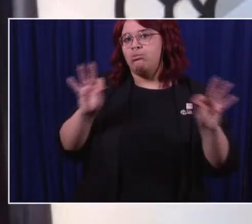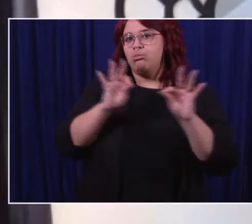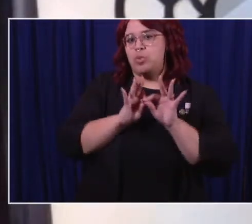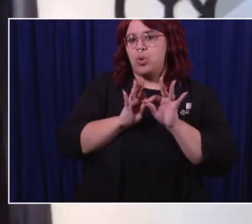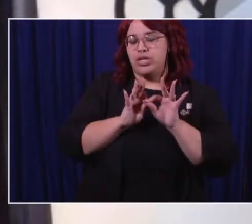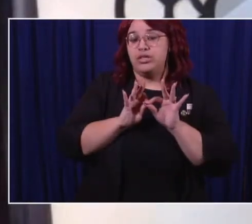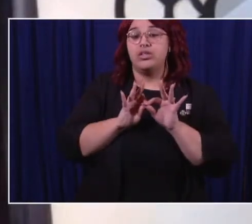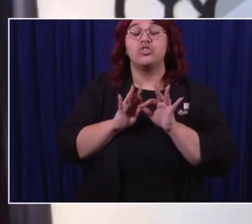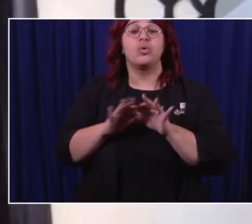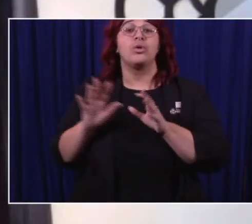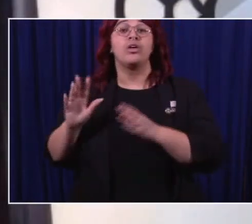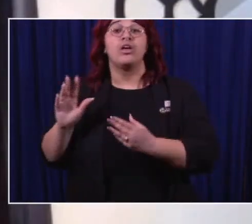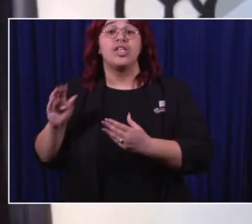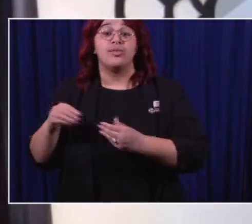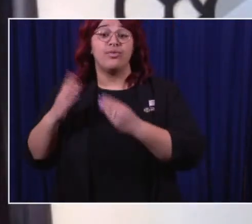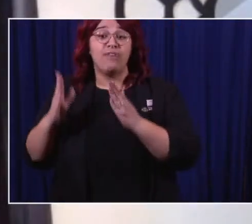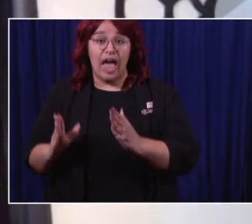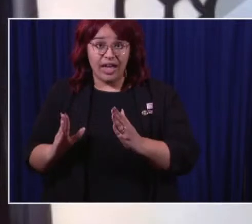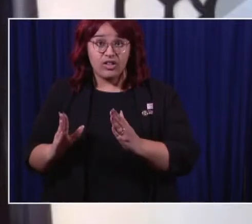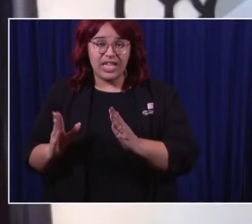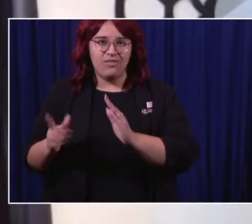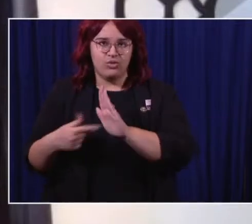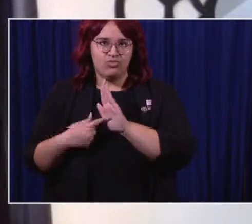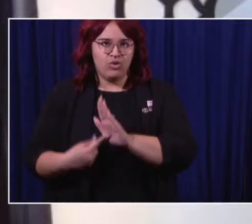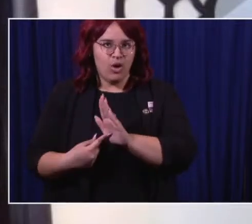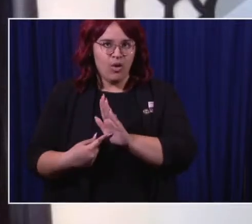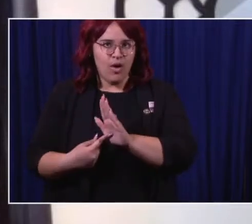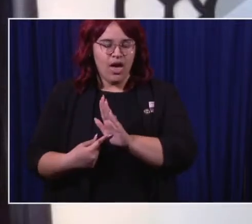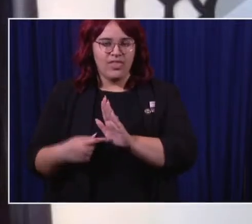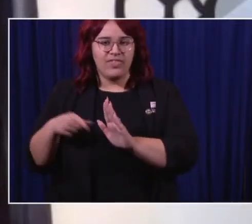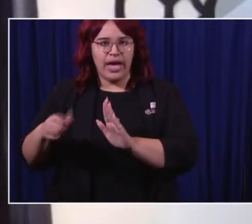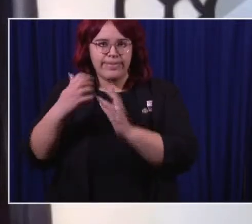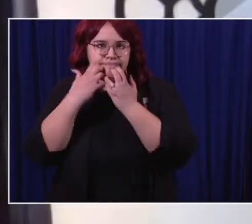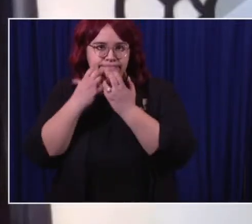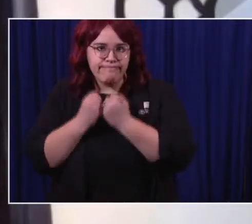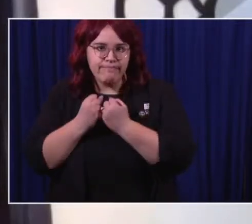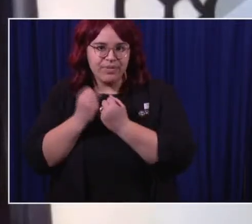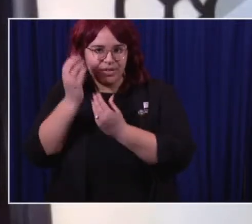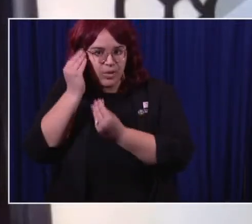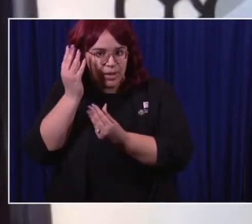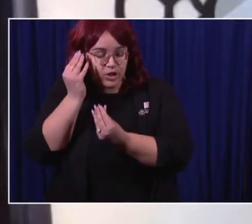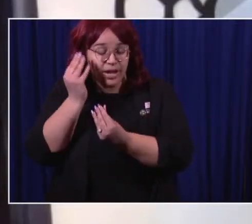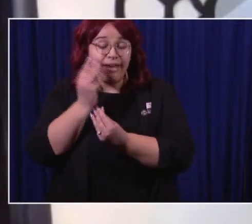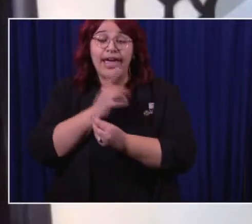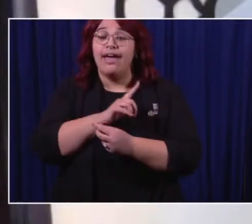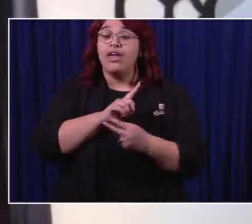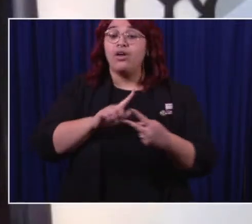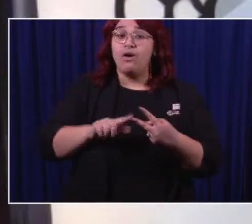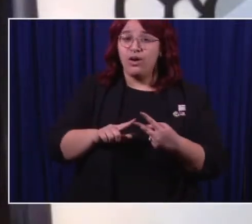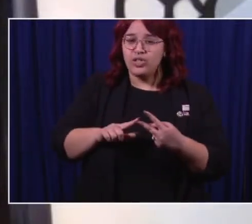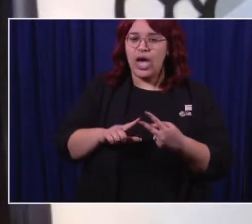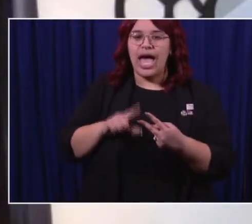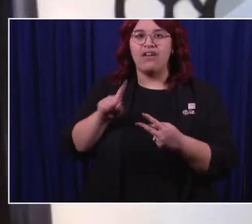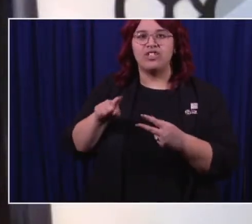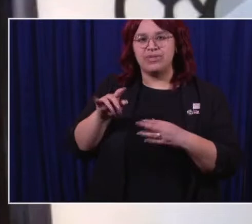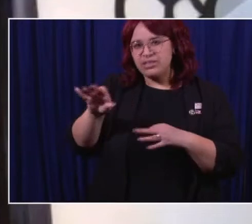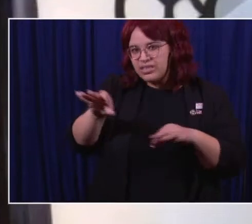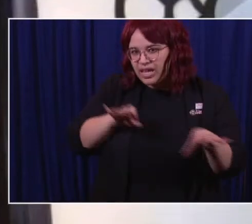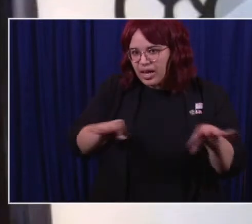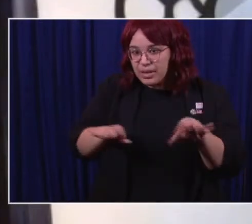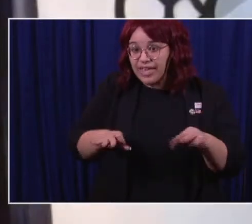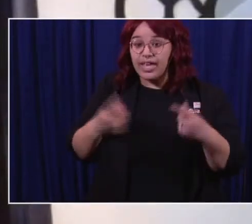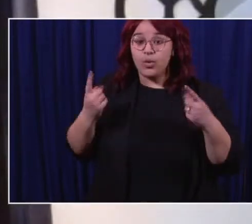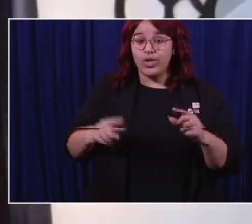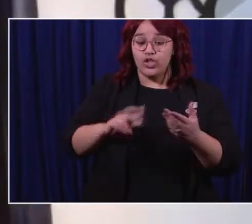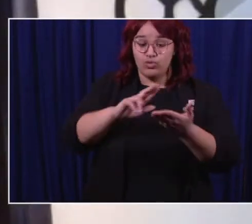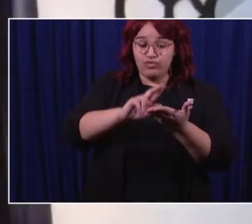and also just making certain that people understand that when you do register, why that information is important. And so I